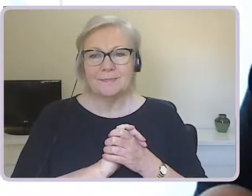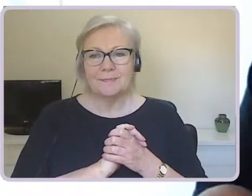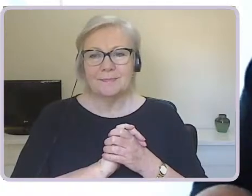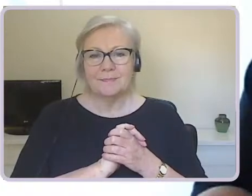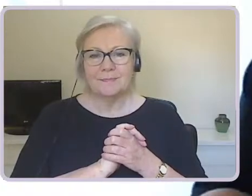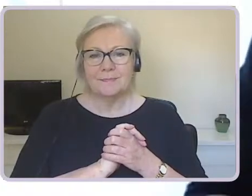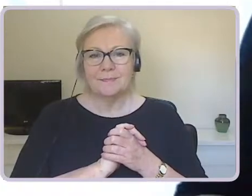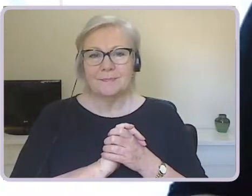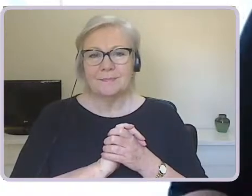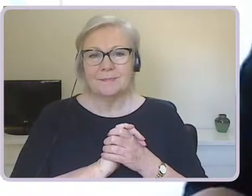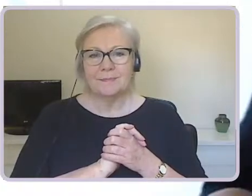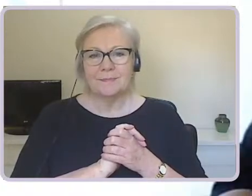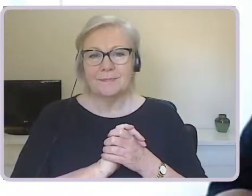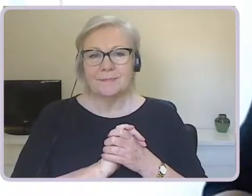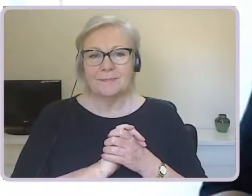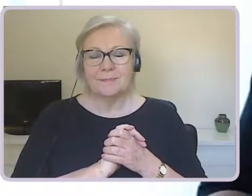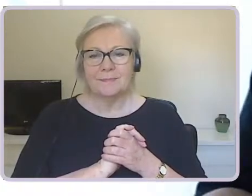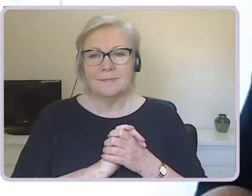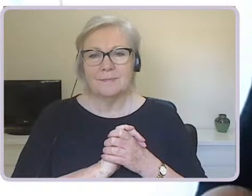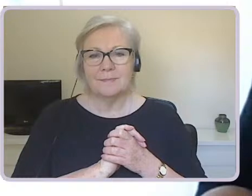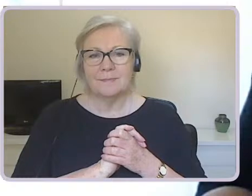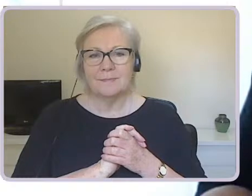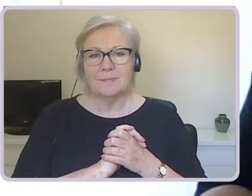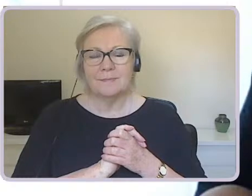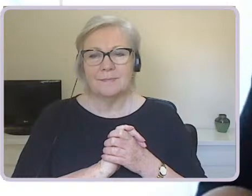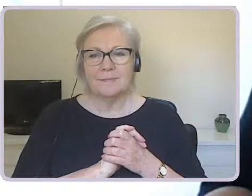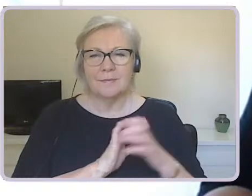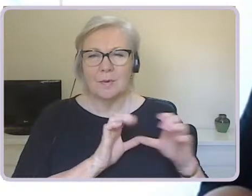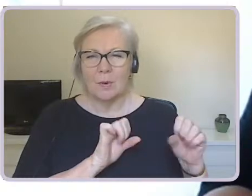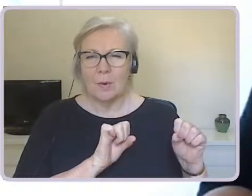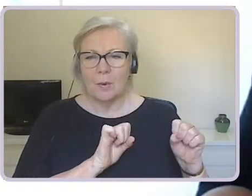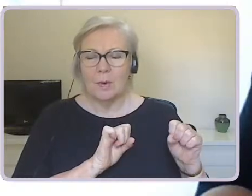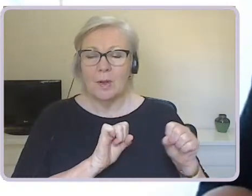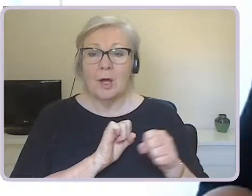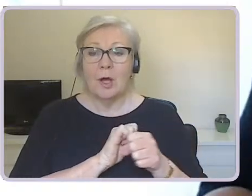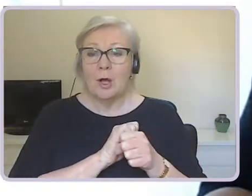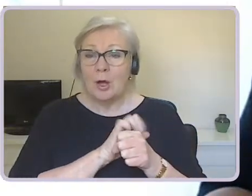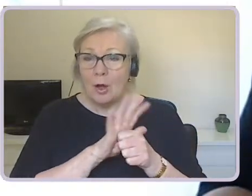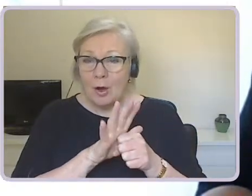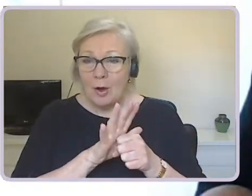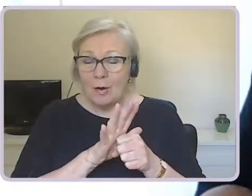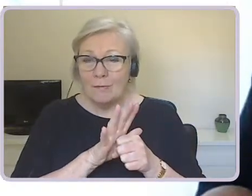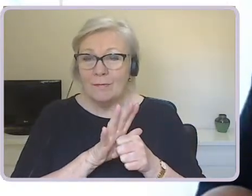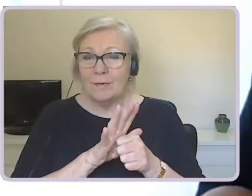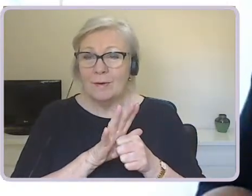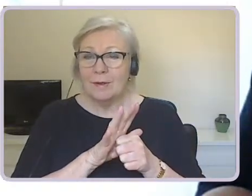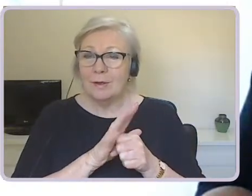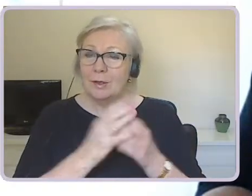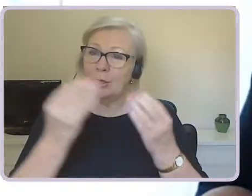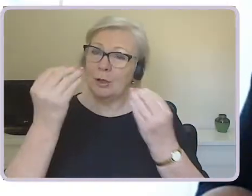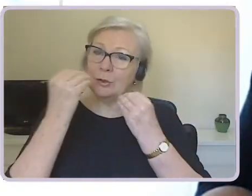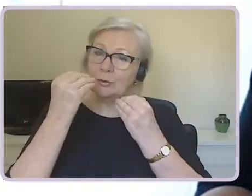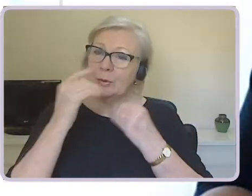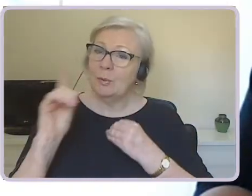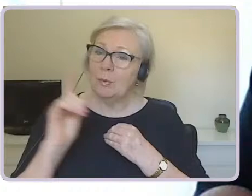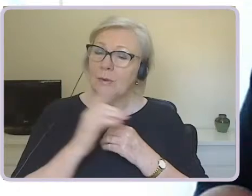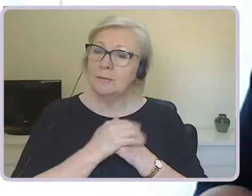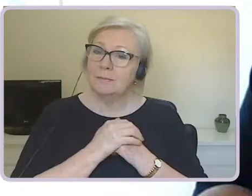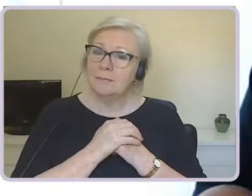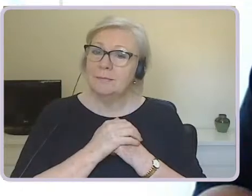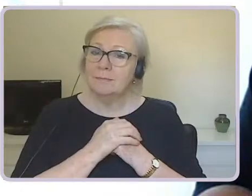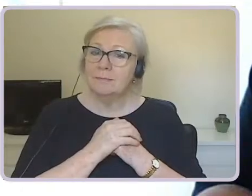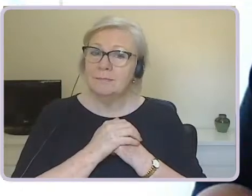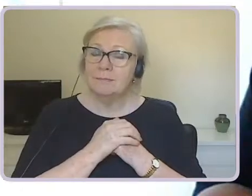We'll just give Michelle a few minutes. COVID-19 has taught us one thing, how to navigate